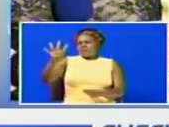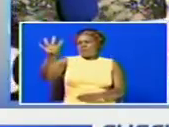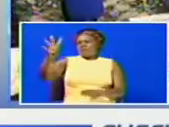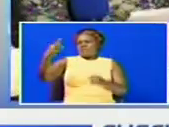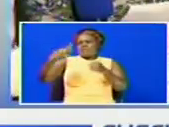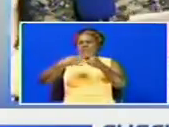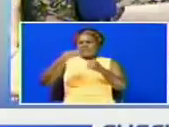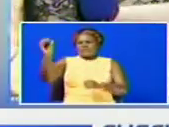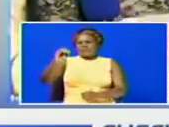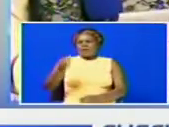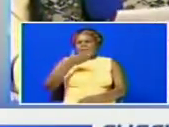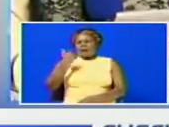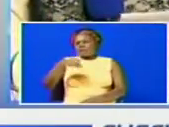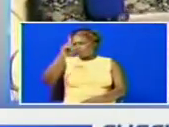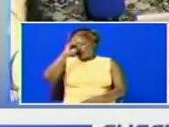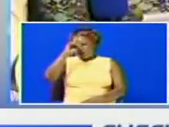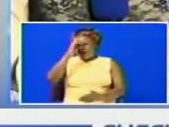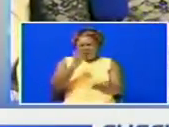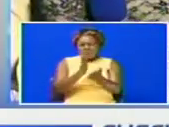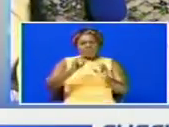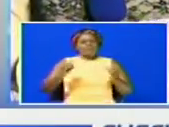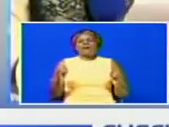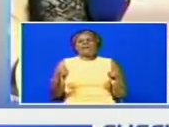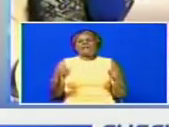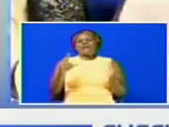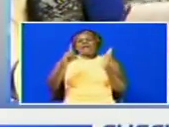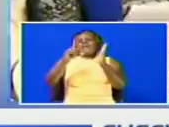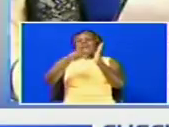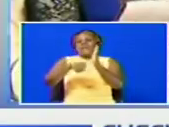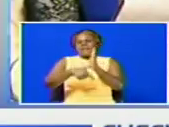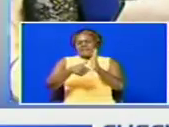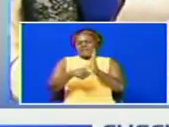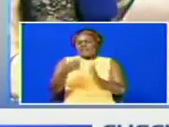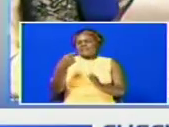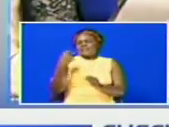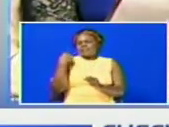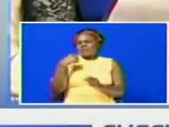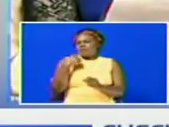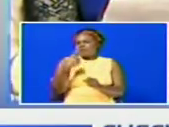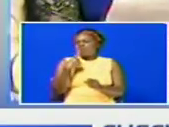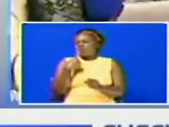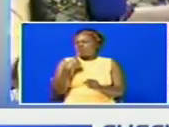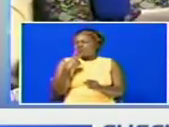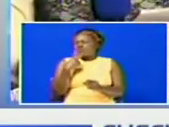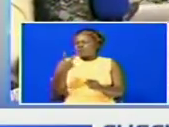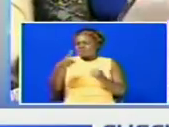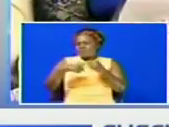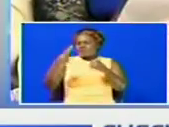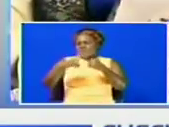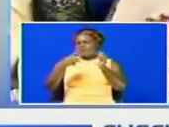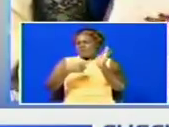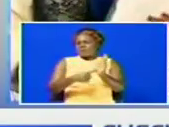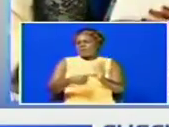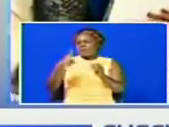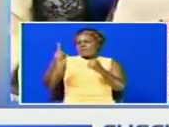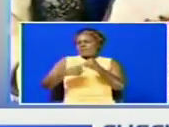48% was a best estimate turnout from the team. Latest actual figures from 267 constituencies show